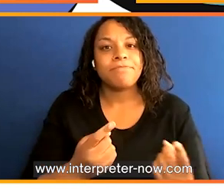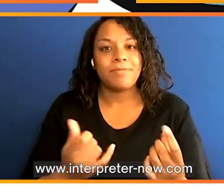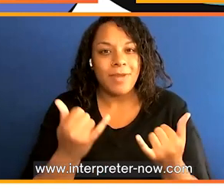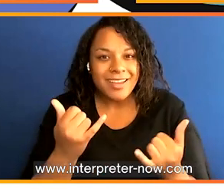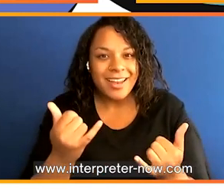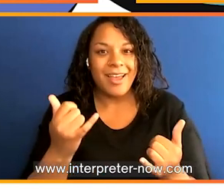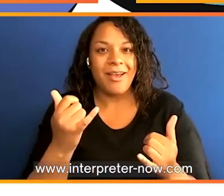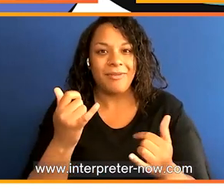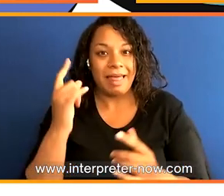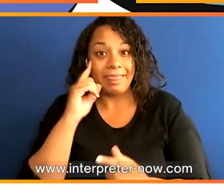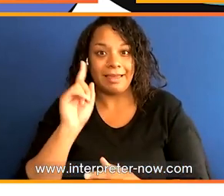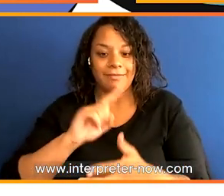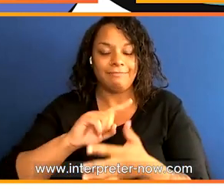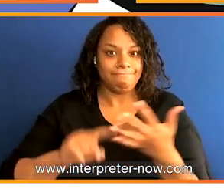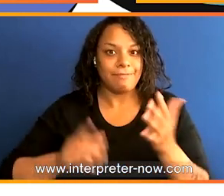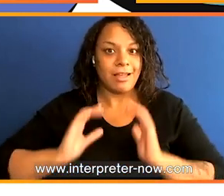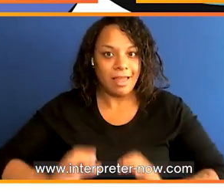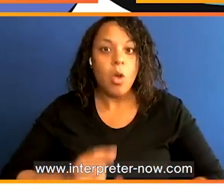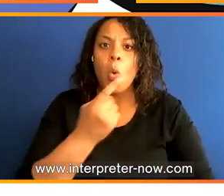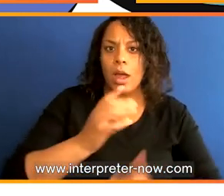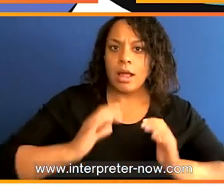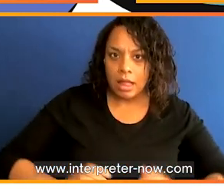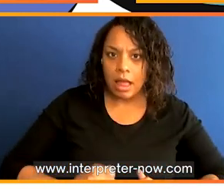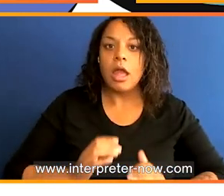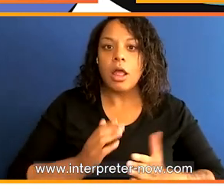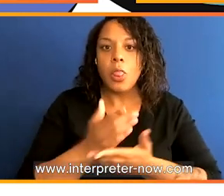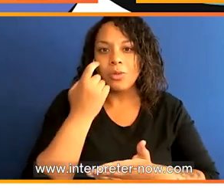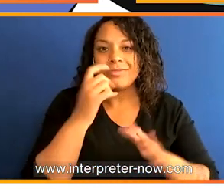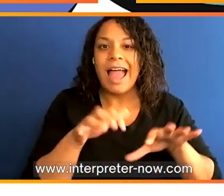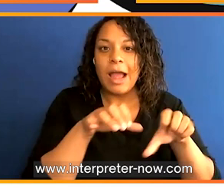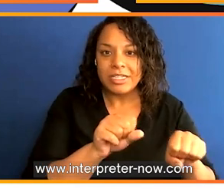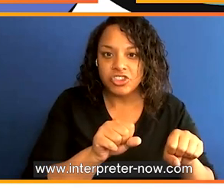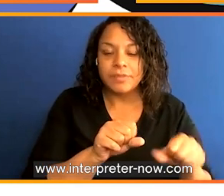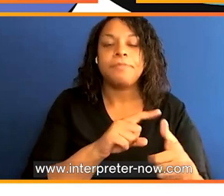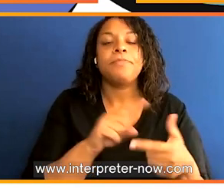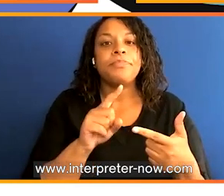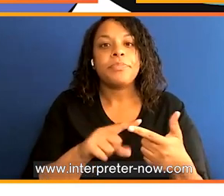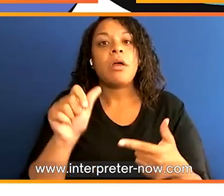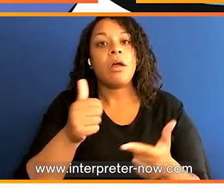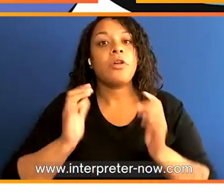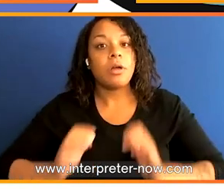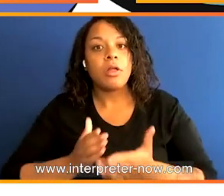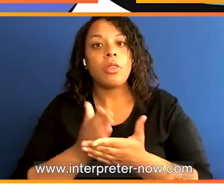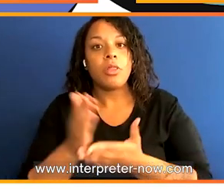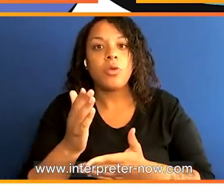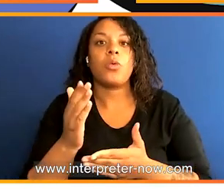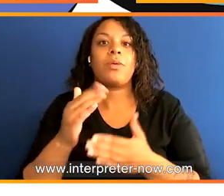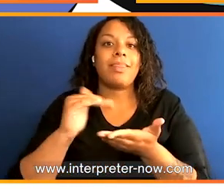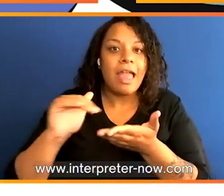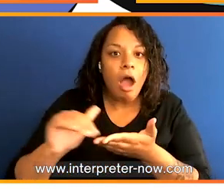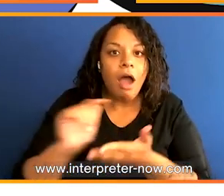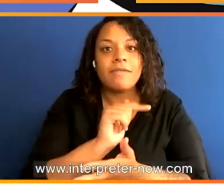about all of our clients, we have one client who's going through an acquisition. Yeah. We have a couple of clients who are going through rolling